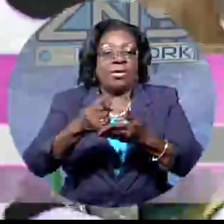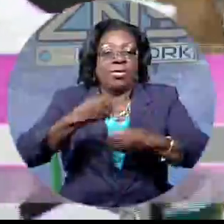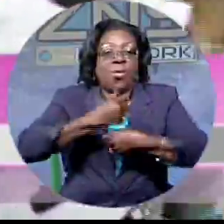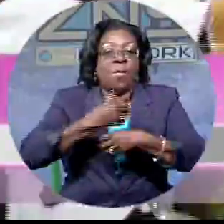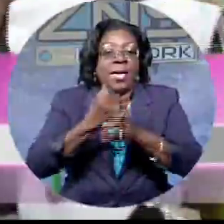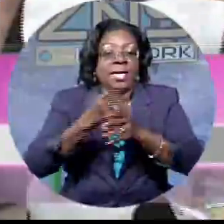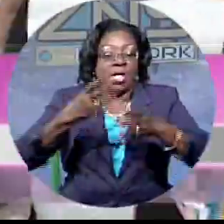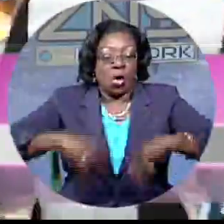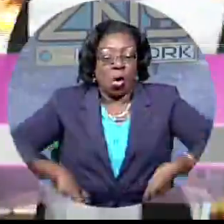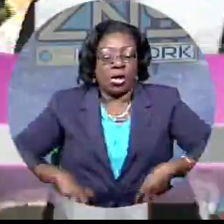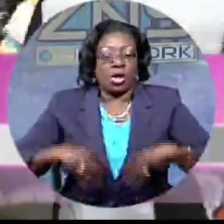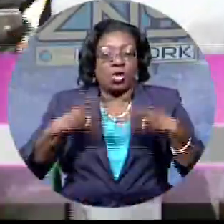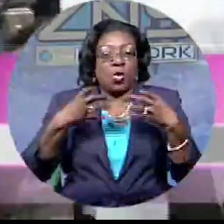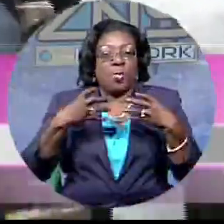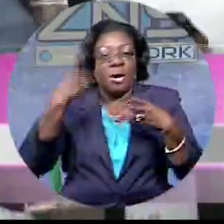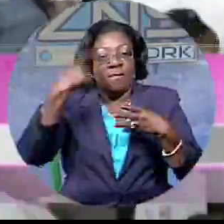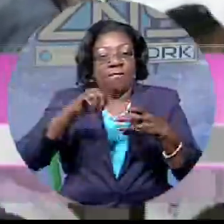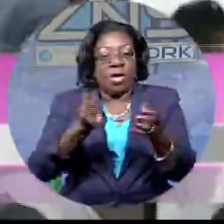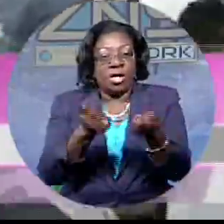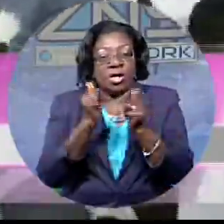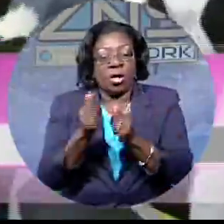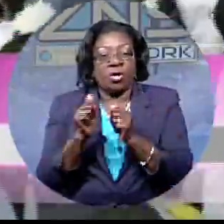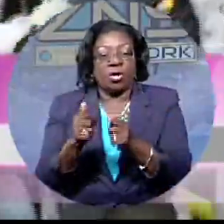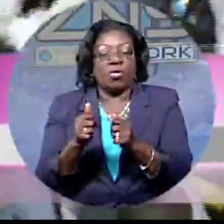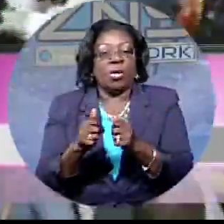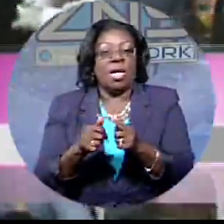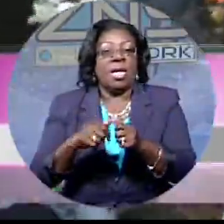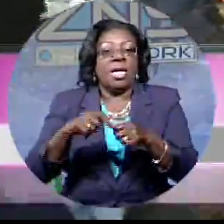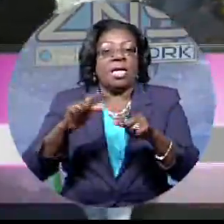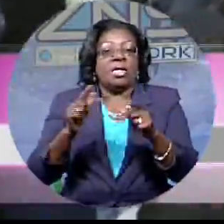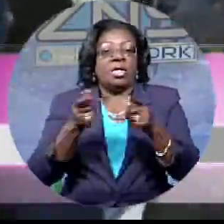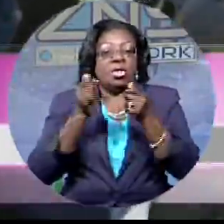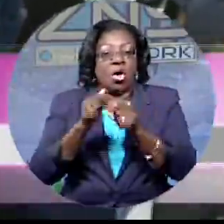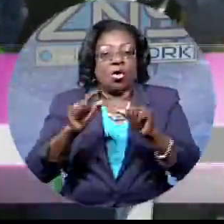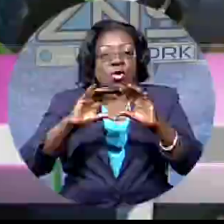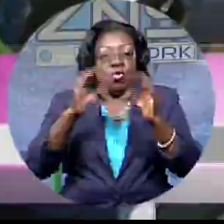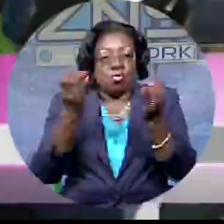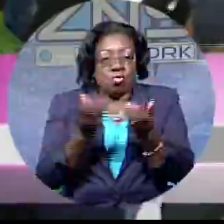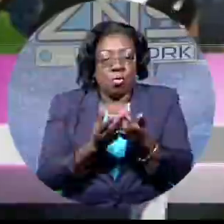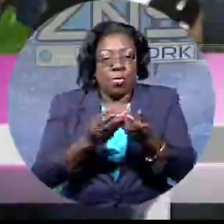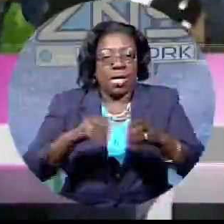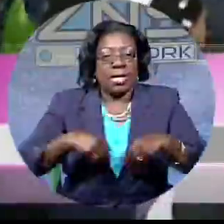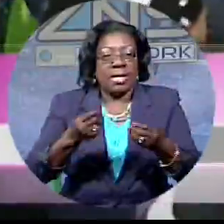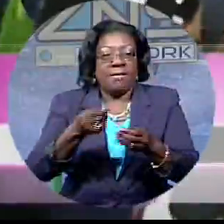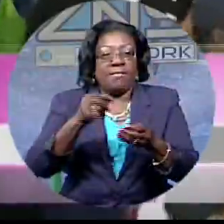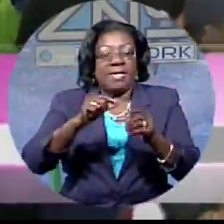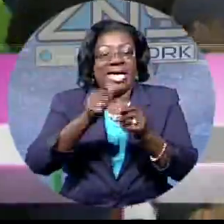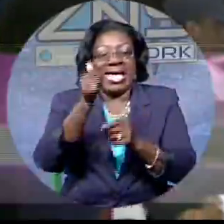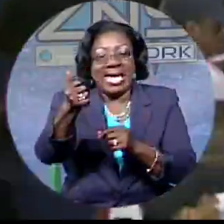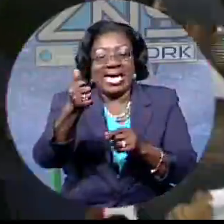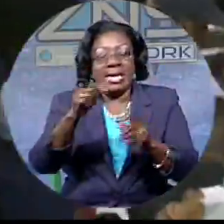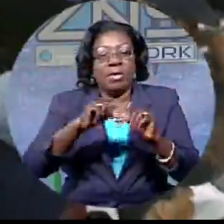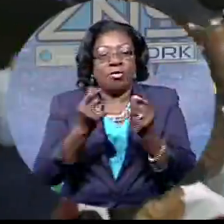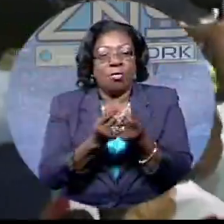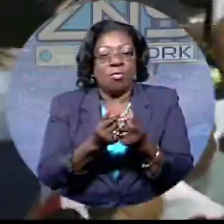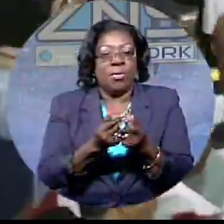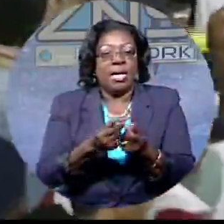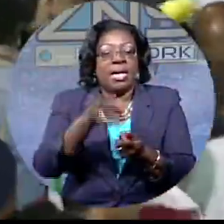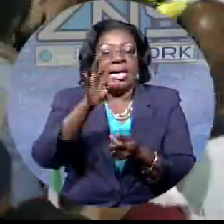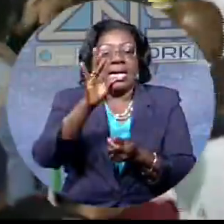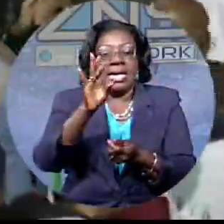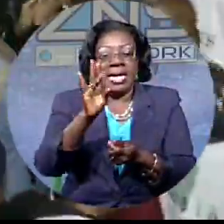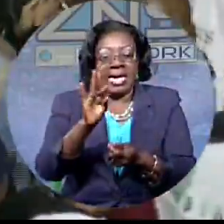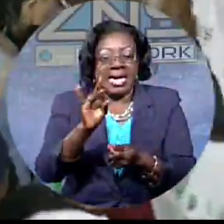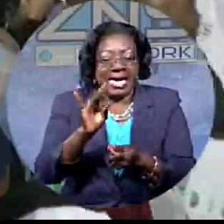For the first time, the JCNP issued each category A group $8,000, $4,000 for the B